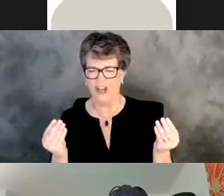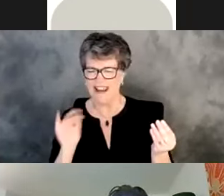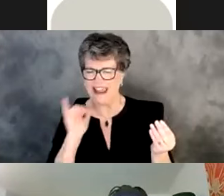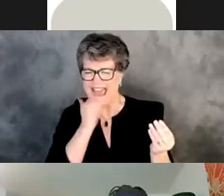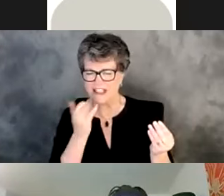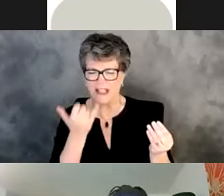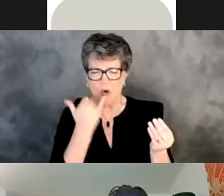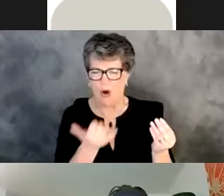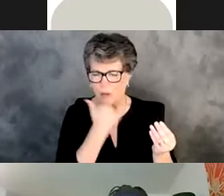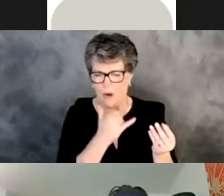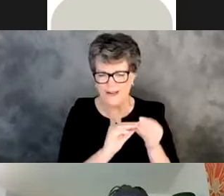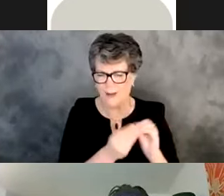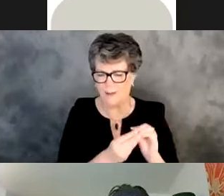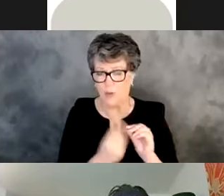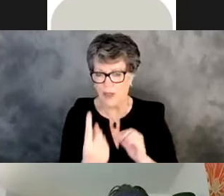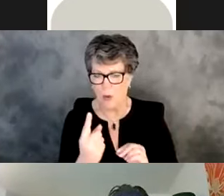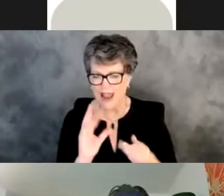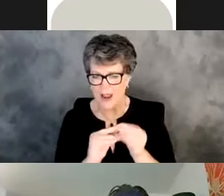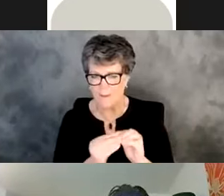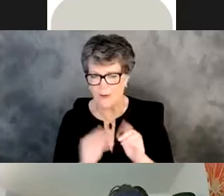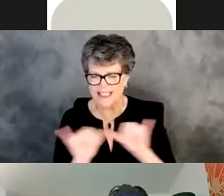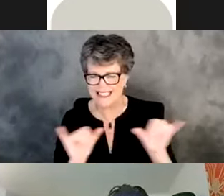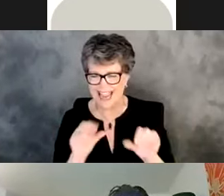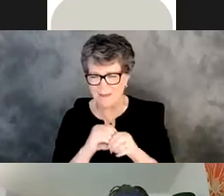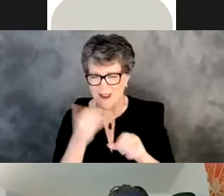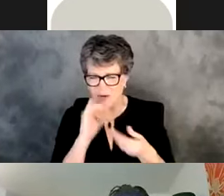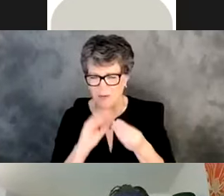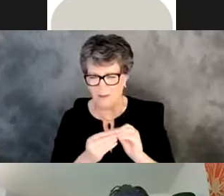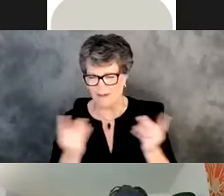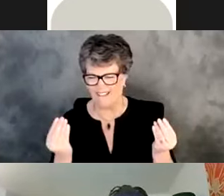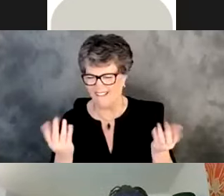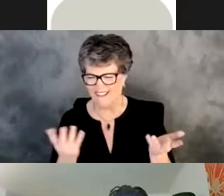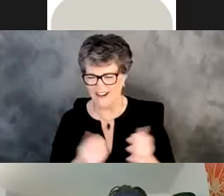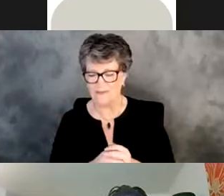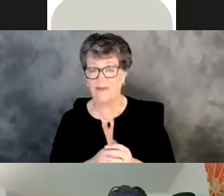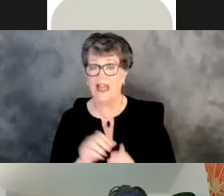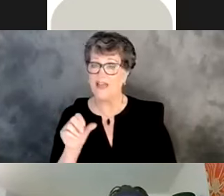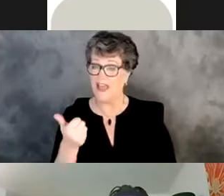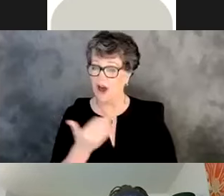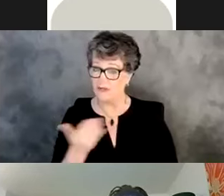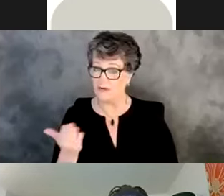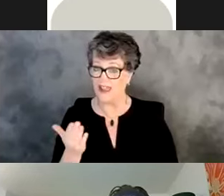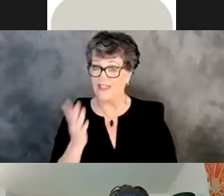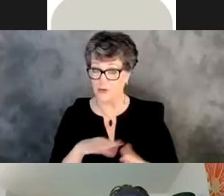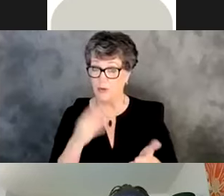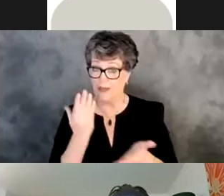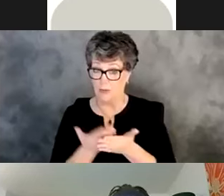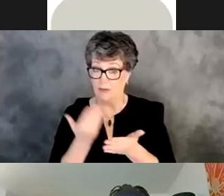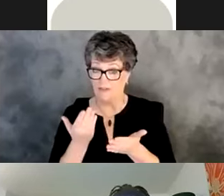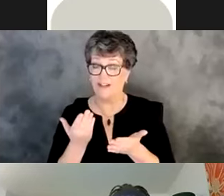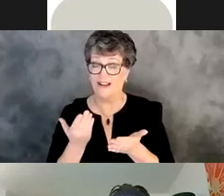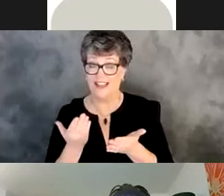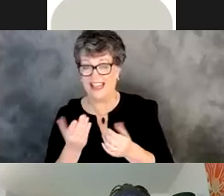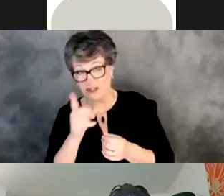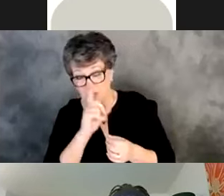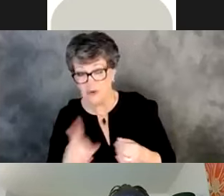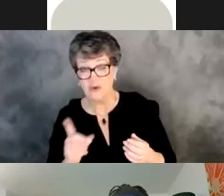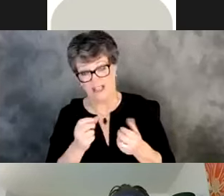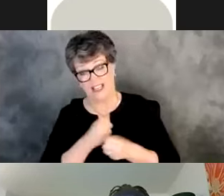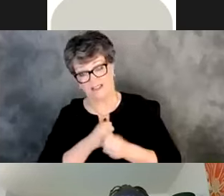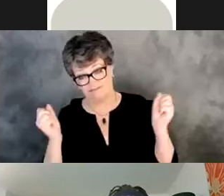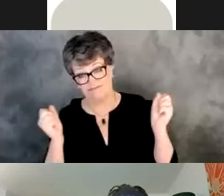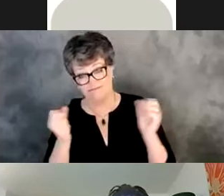the wrong number if only one of the numbers is the same. And so the other thing that's really the proof against this, to be truly transparent,